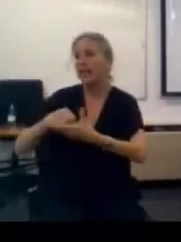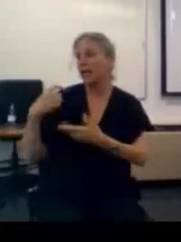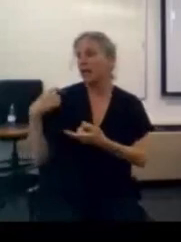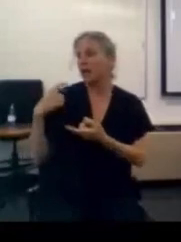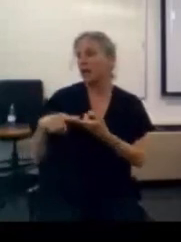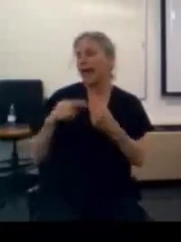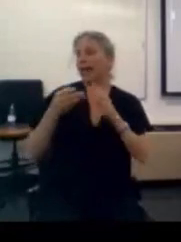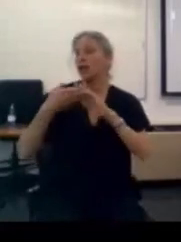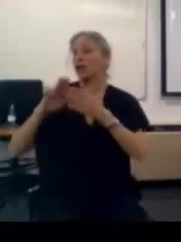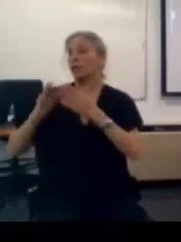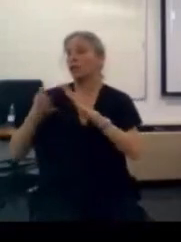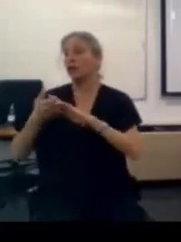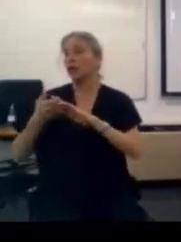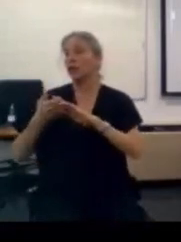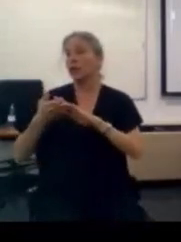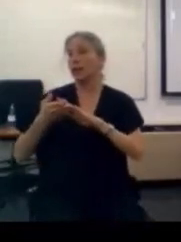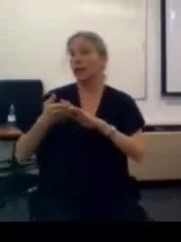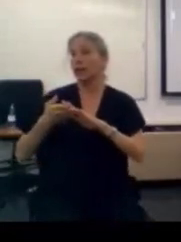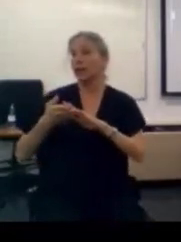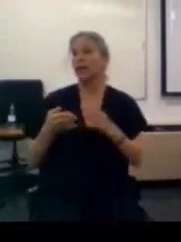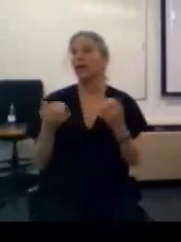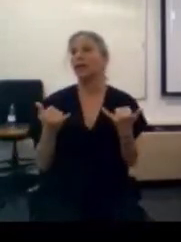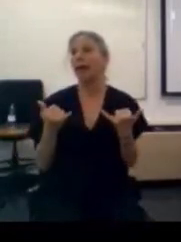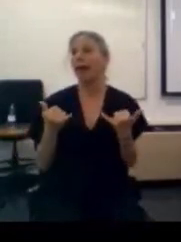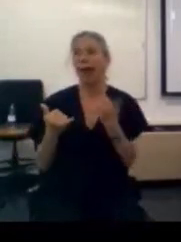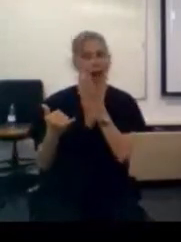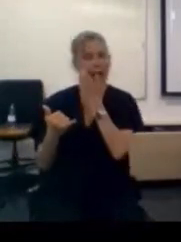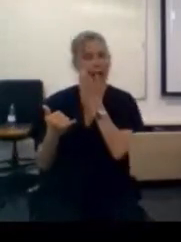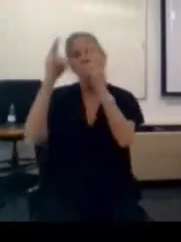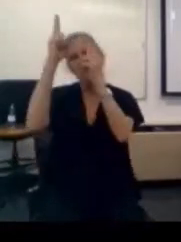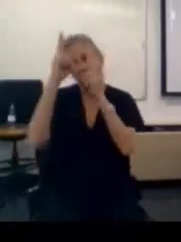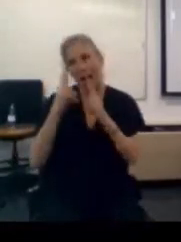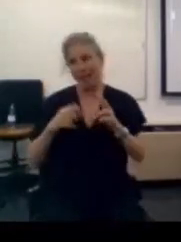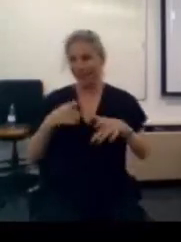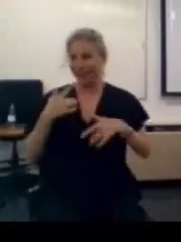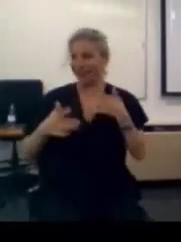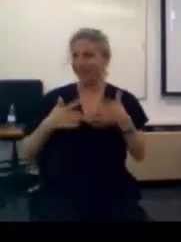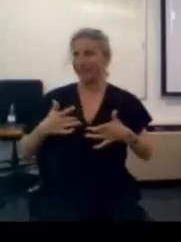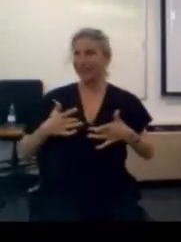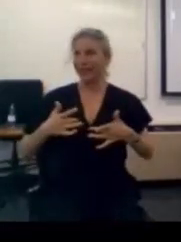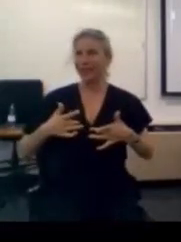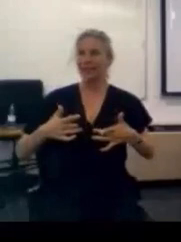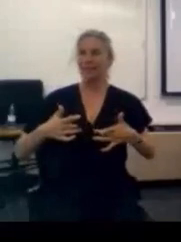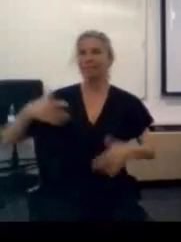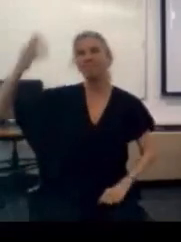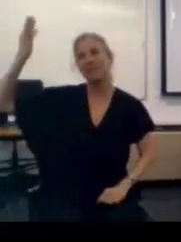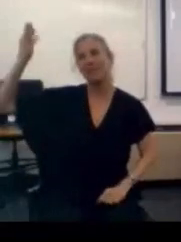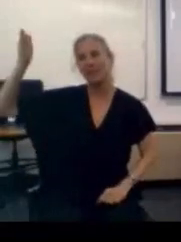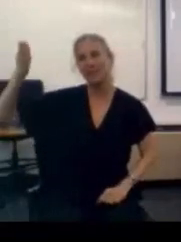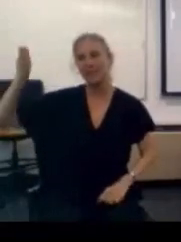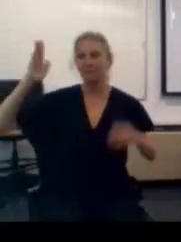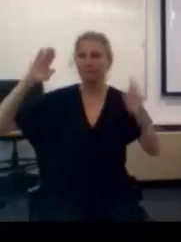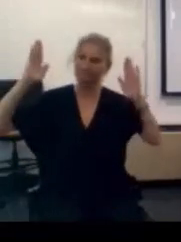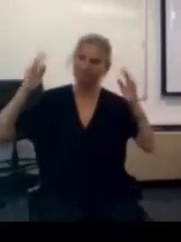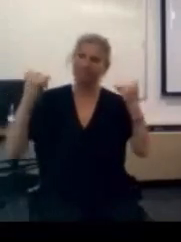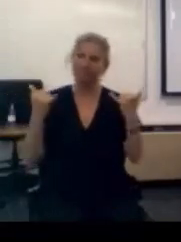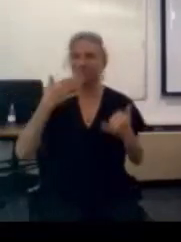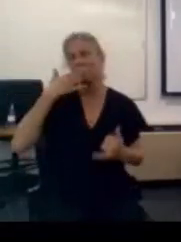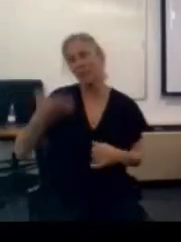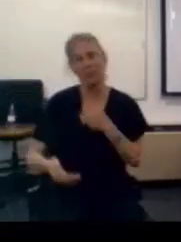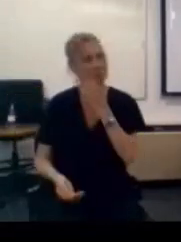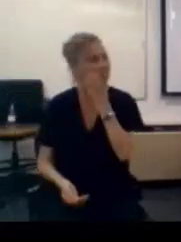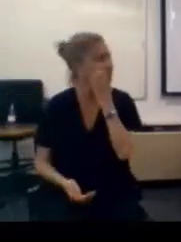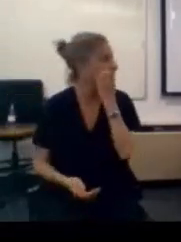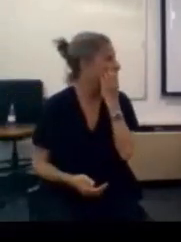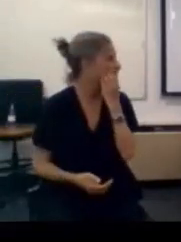the Latinx community. With no further ado, we are so honored and psyched to hear from you, Carol.